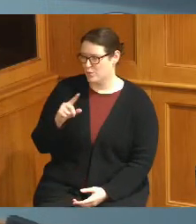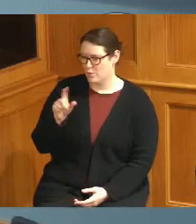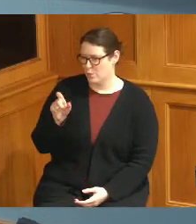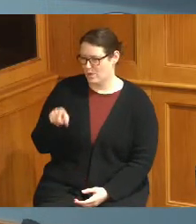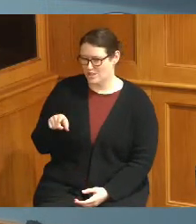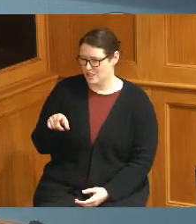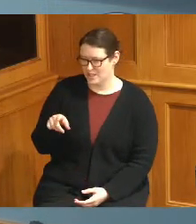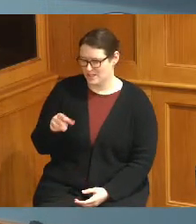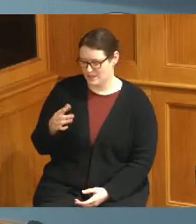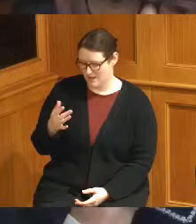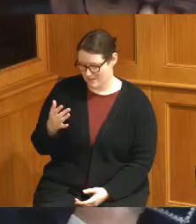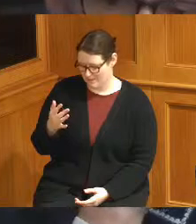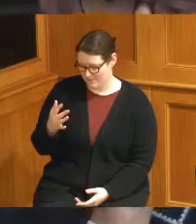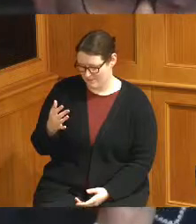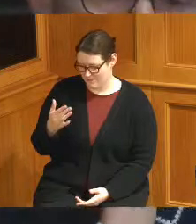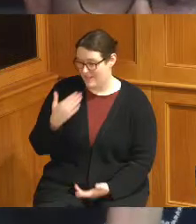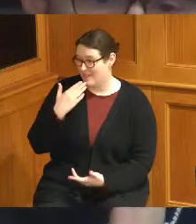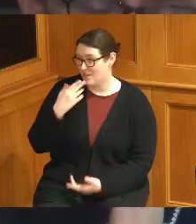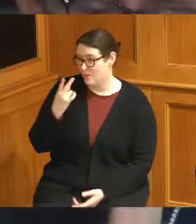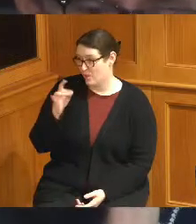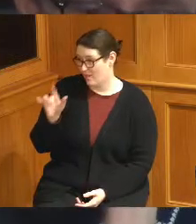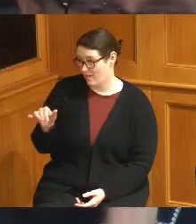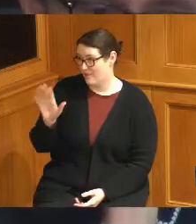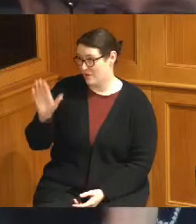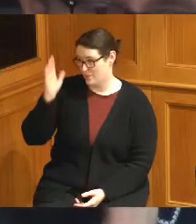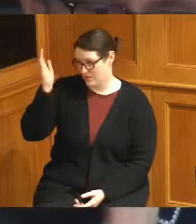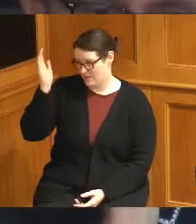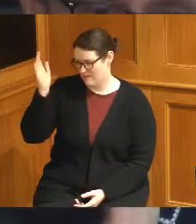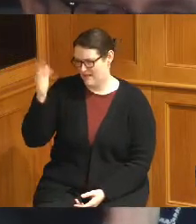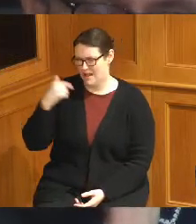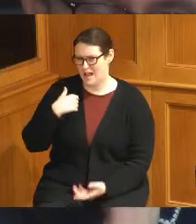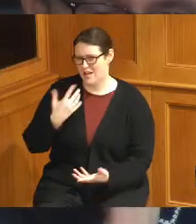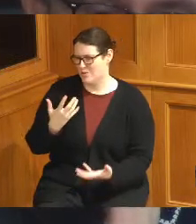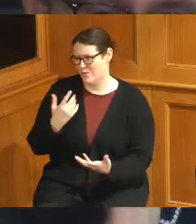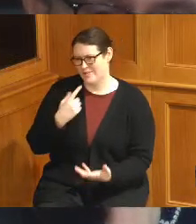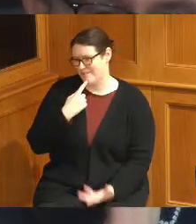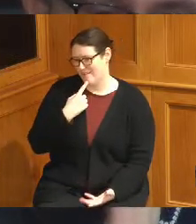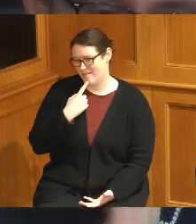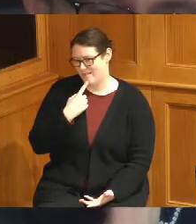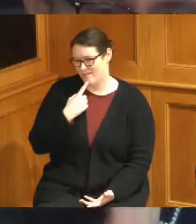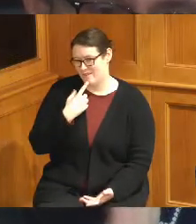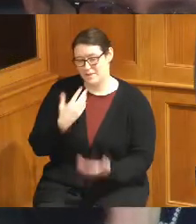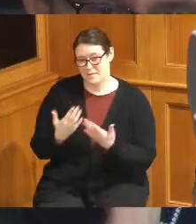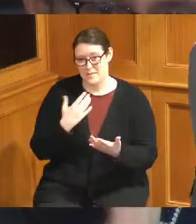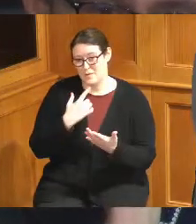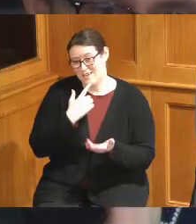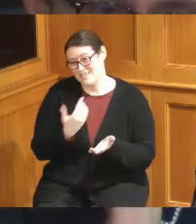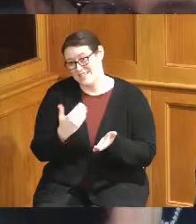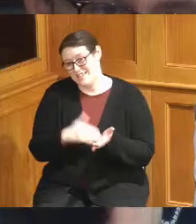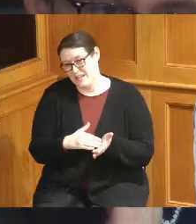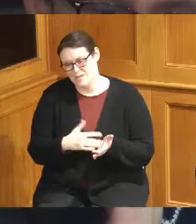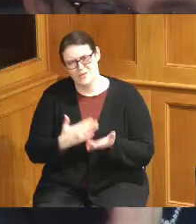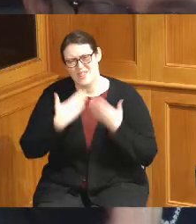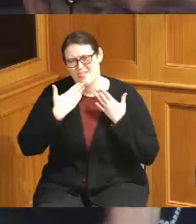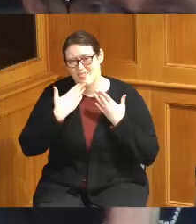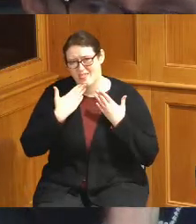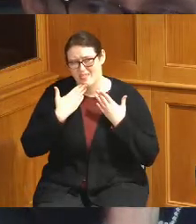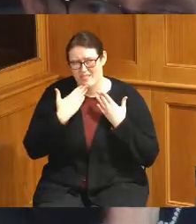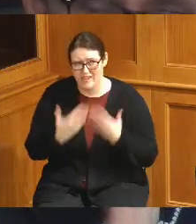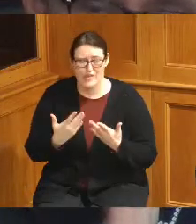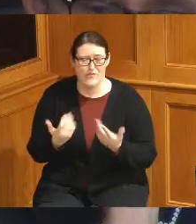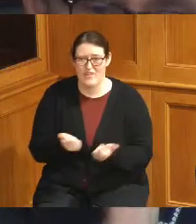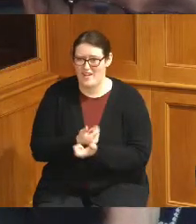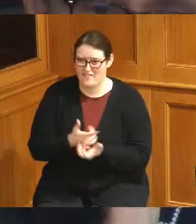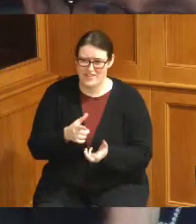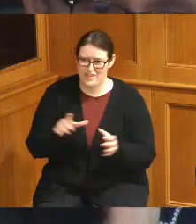questions. So thank you, Holly, for the presentation. I just want to say, because we might not say it again, thank you for all the work that you've